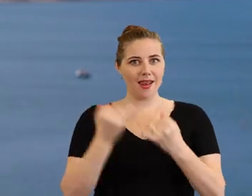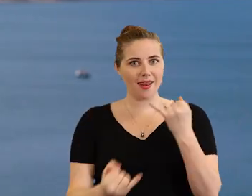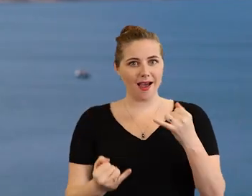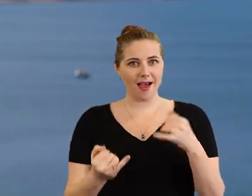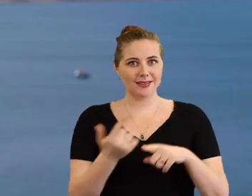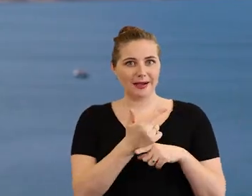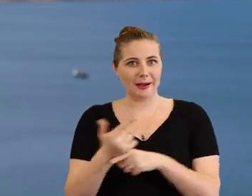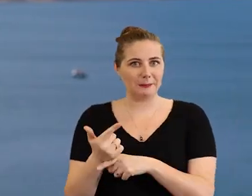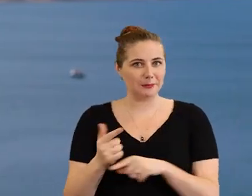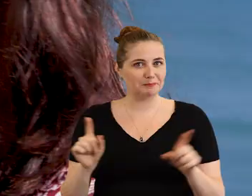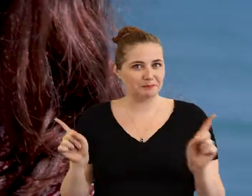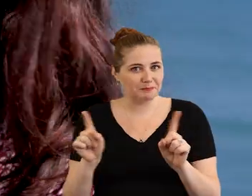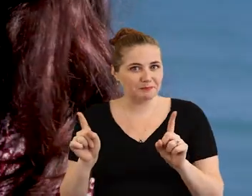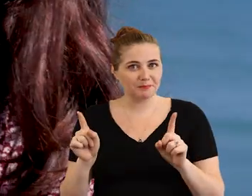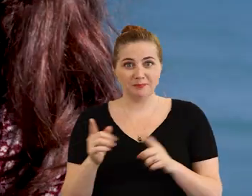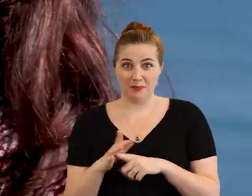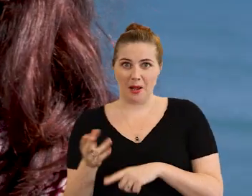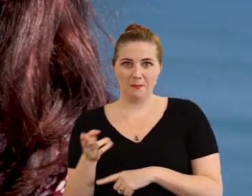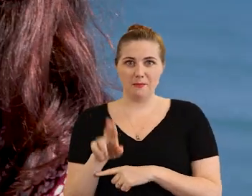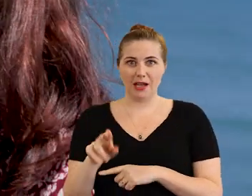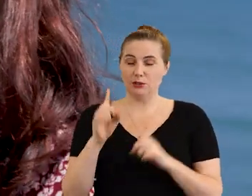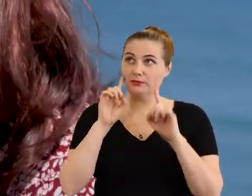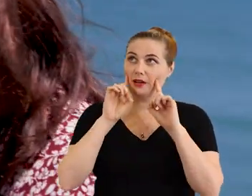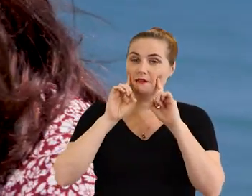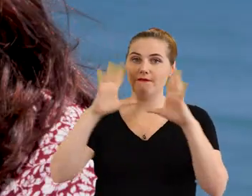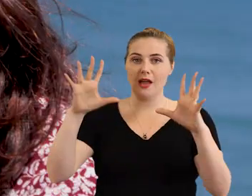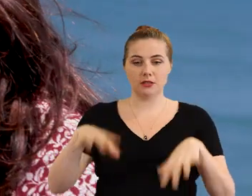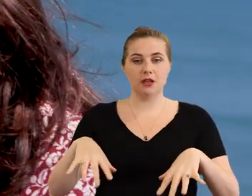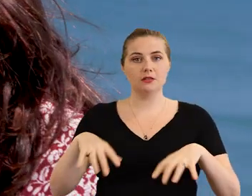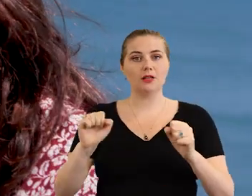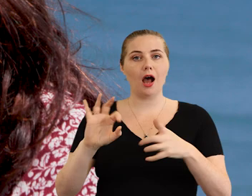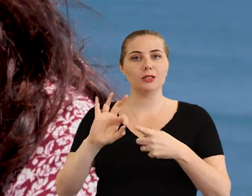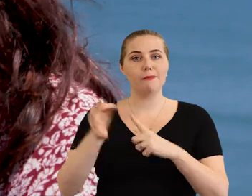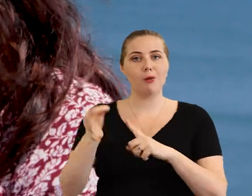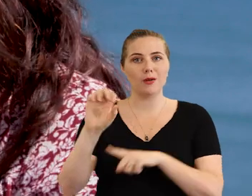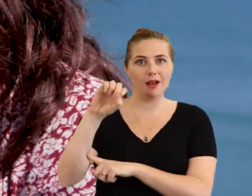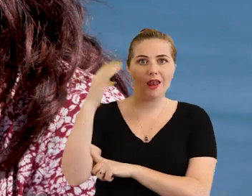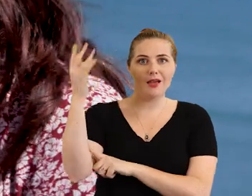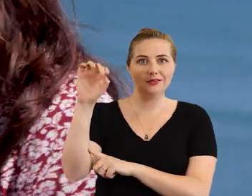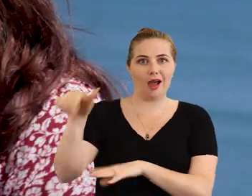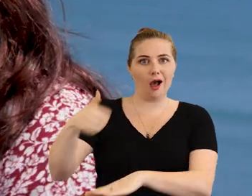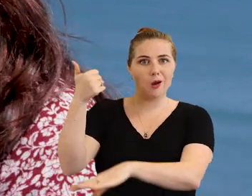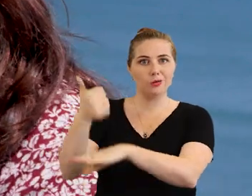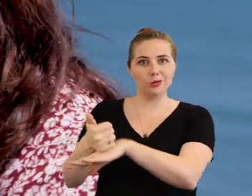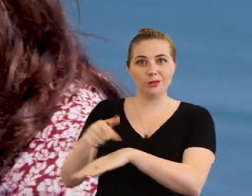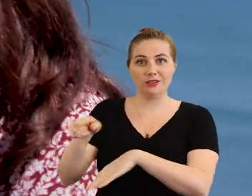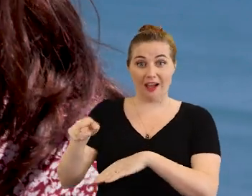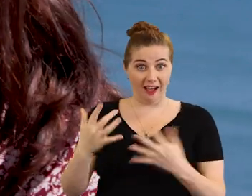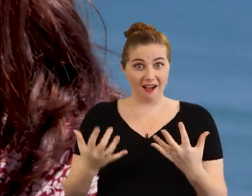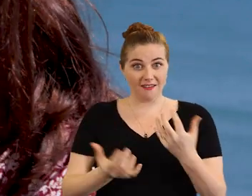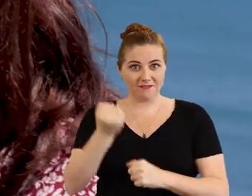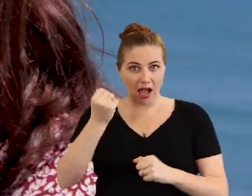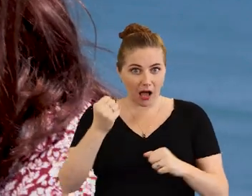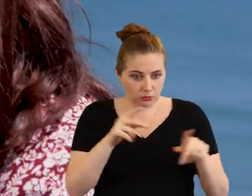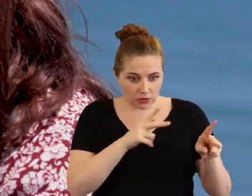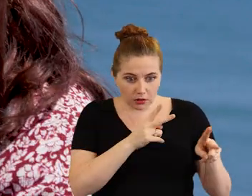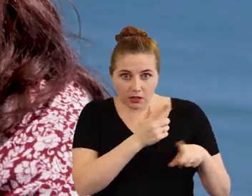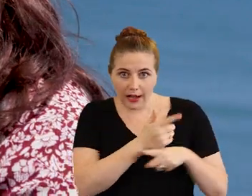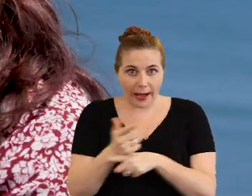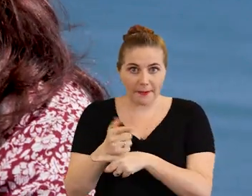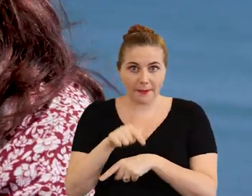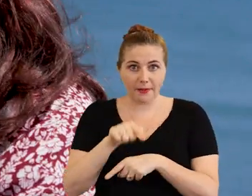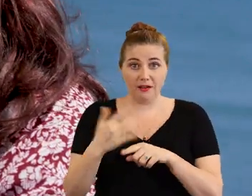you very much for having me along. Now for our final clip, we return to the iconic Start